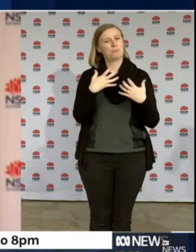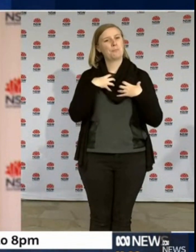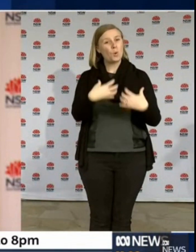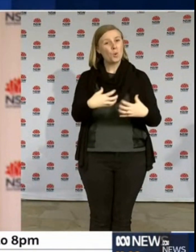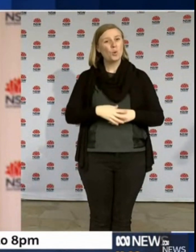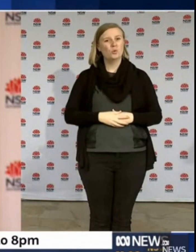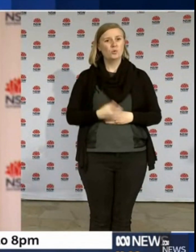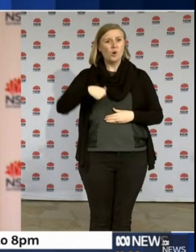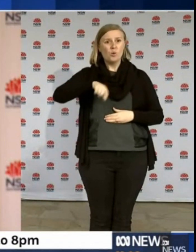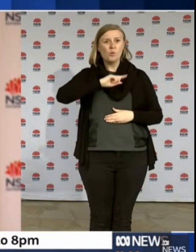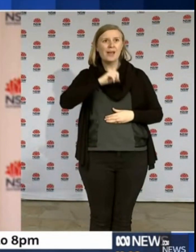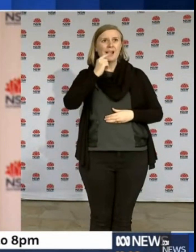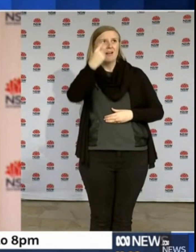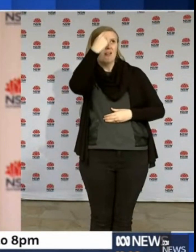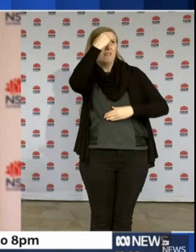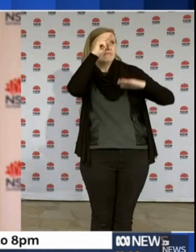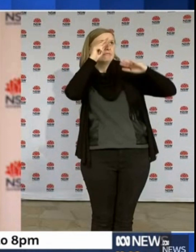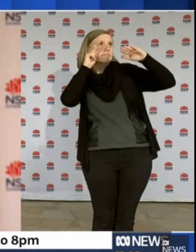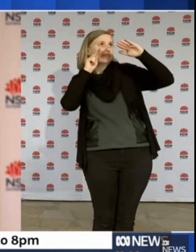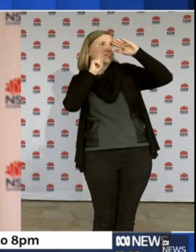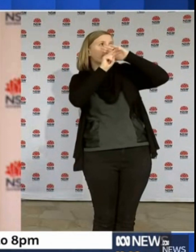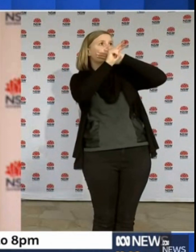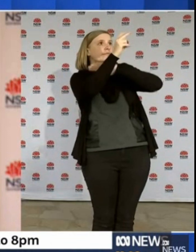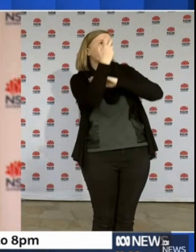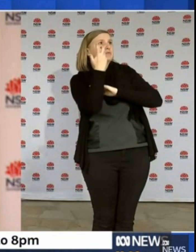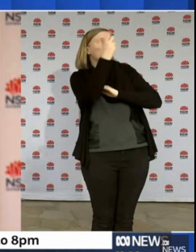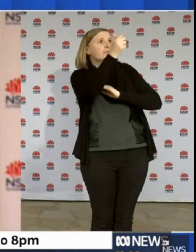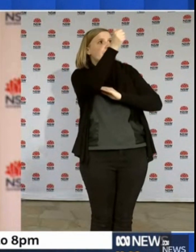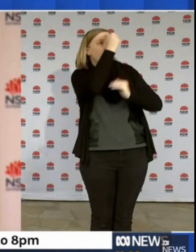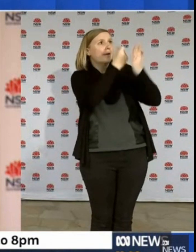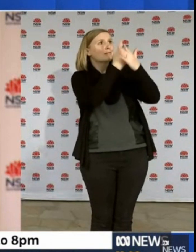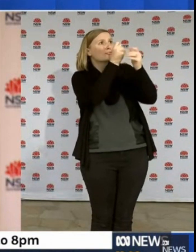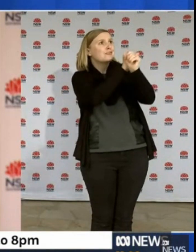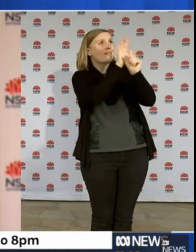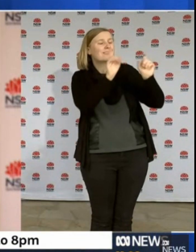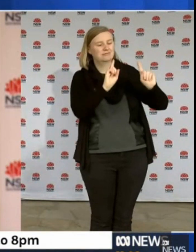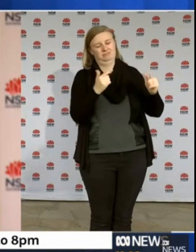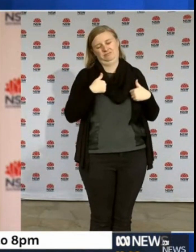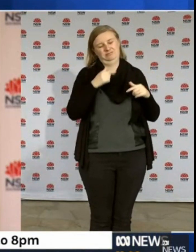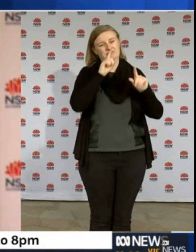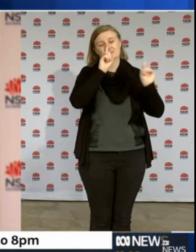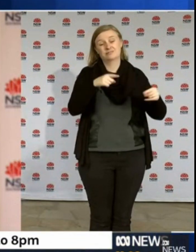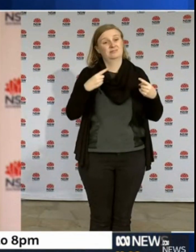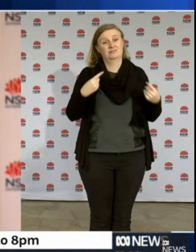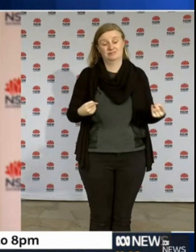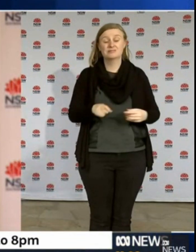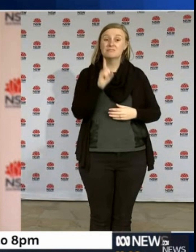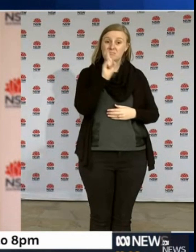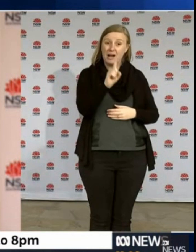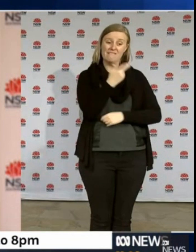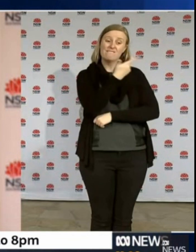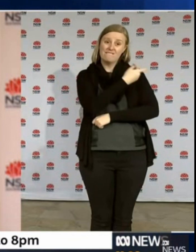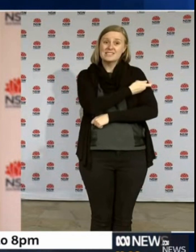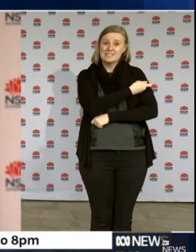None of us know what the future holds for COVID. But what we do know is that the vaccine is effective in